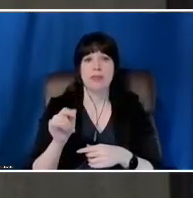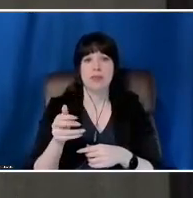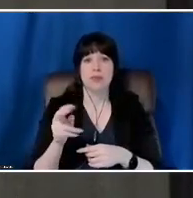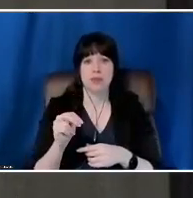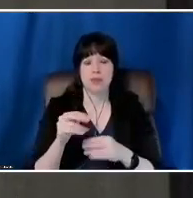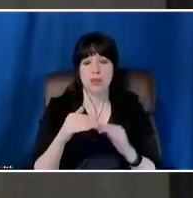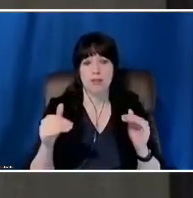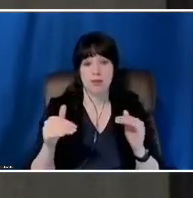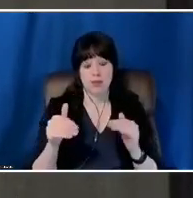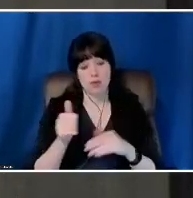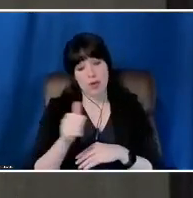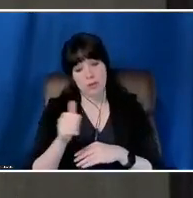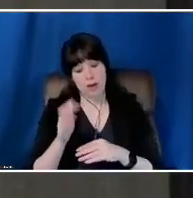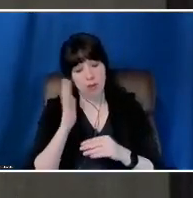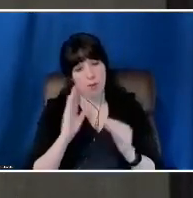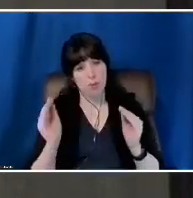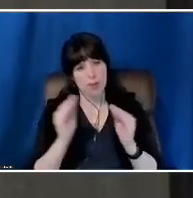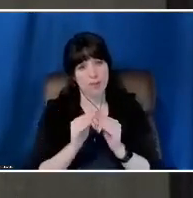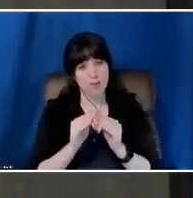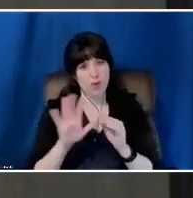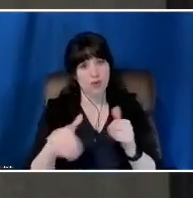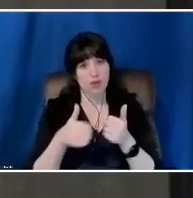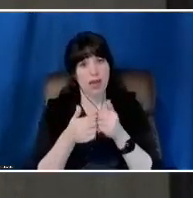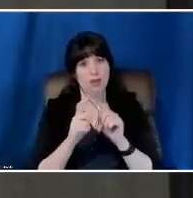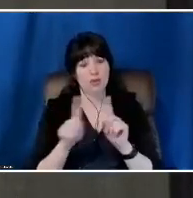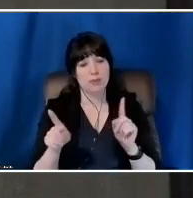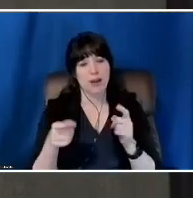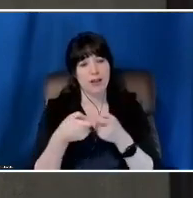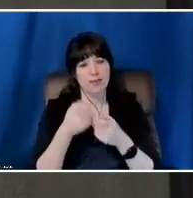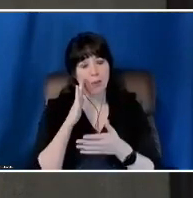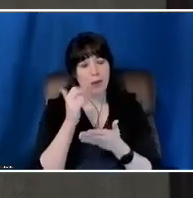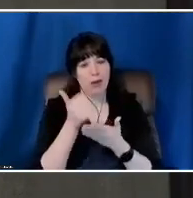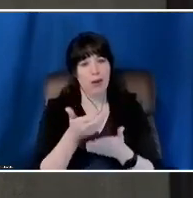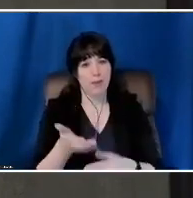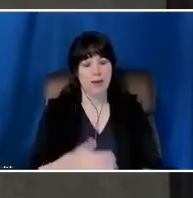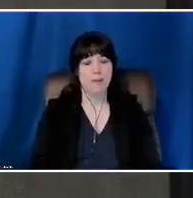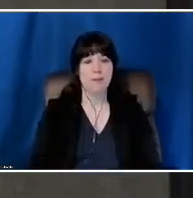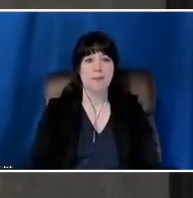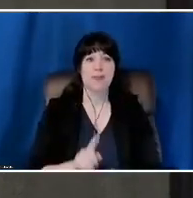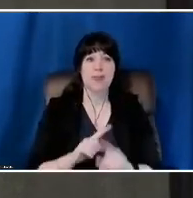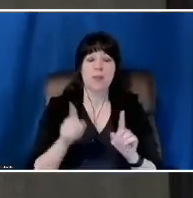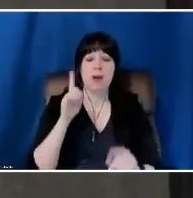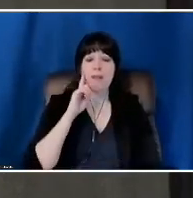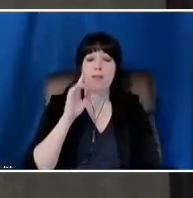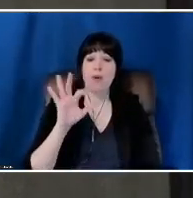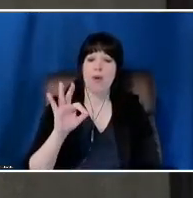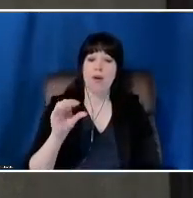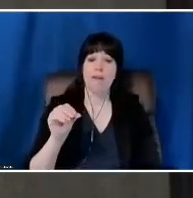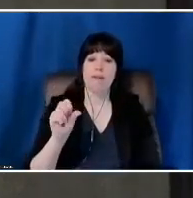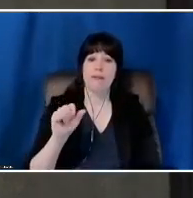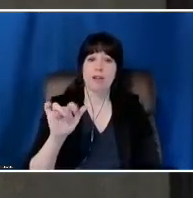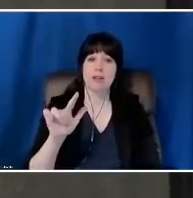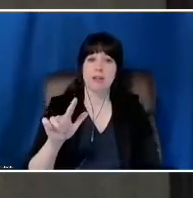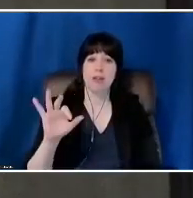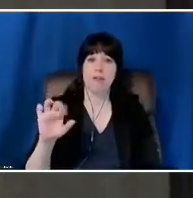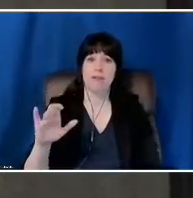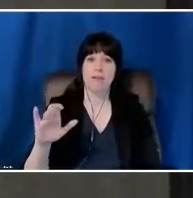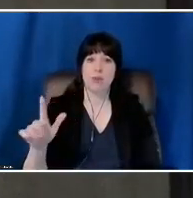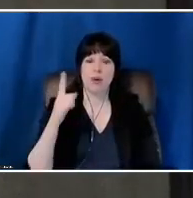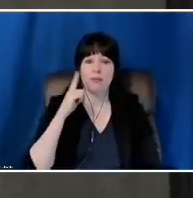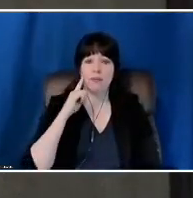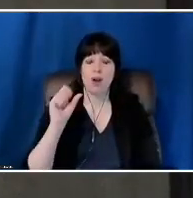but electrification is going to help there. But on the fossil fuels from stationary sources, the plan is